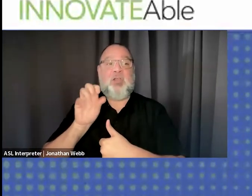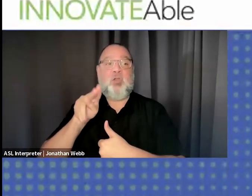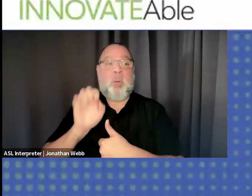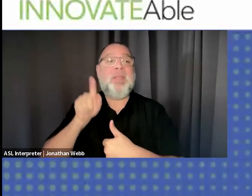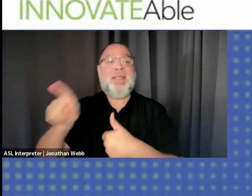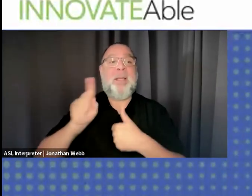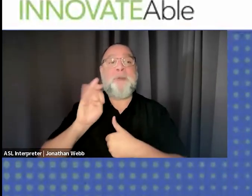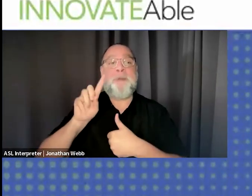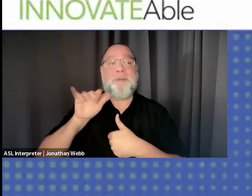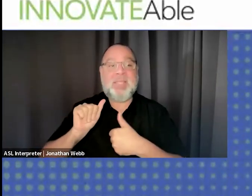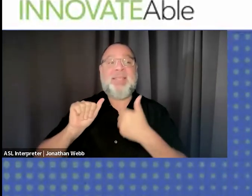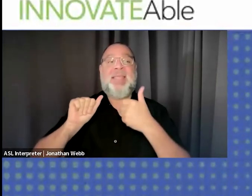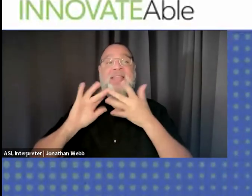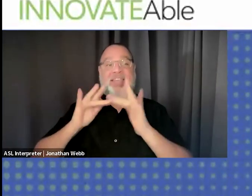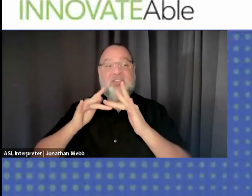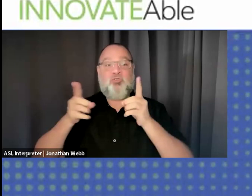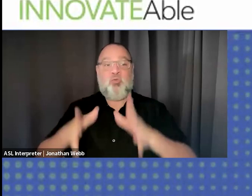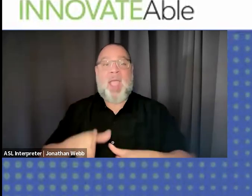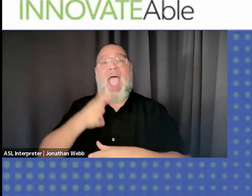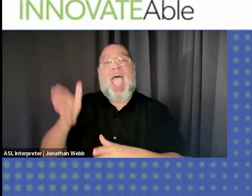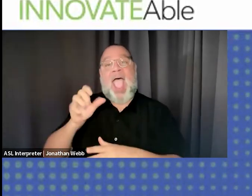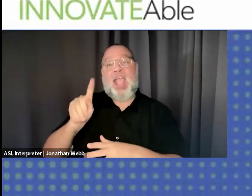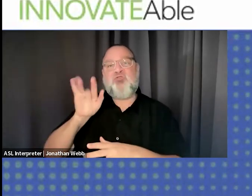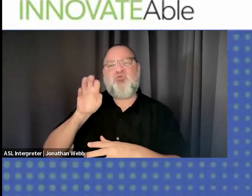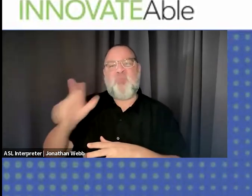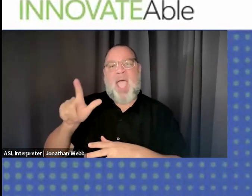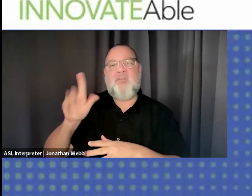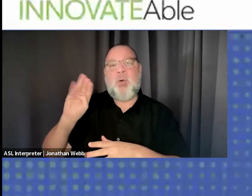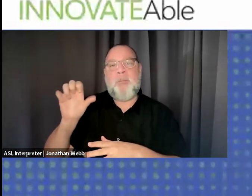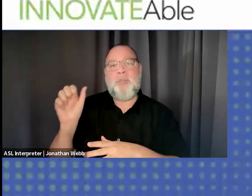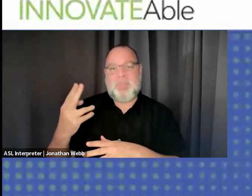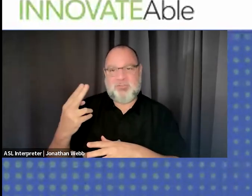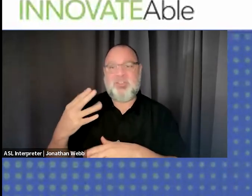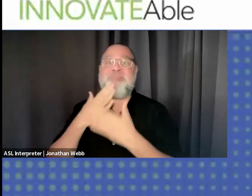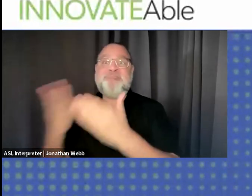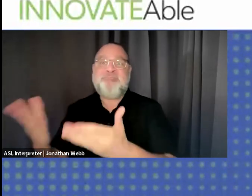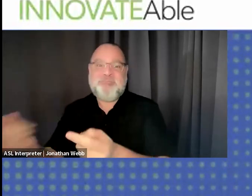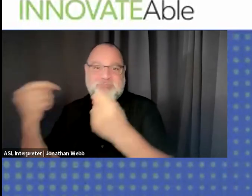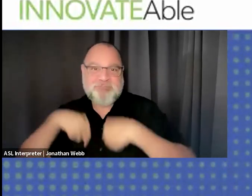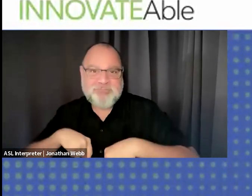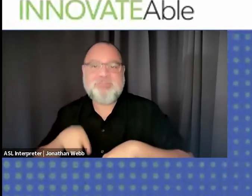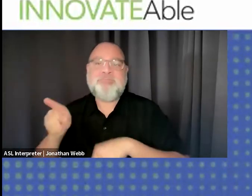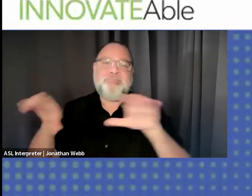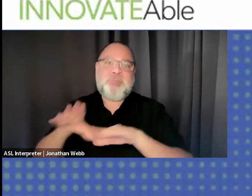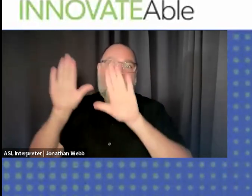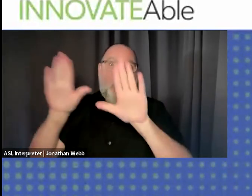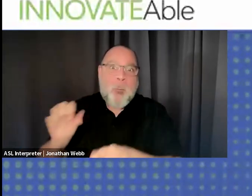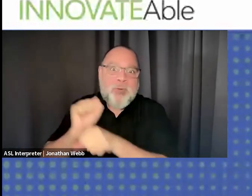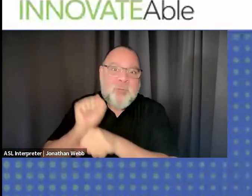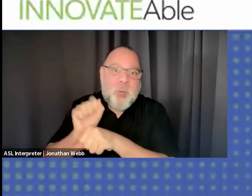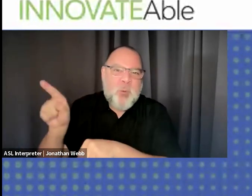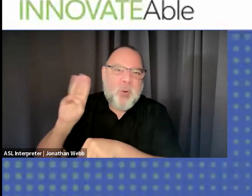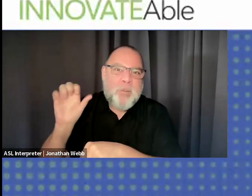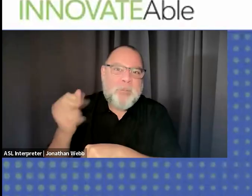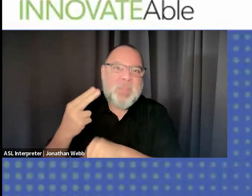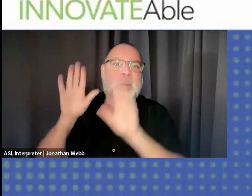at Travel Michigan. Thank you so much for being here, Nick. They do a wonderful job in Michigan. It's been an amazing